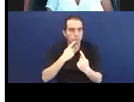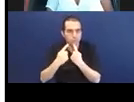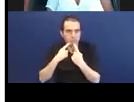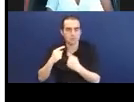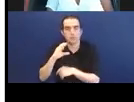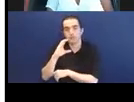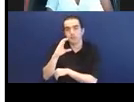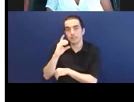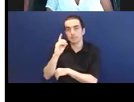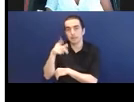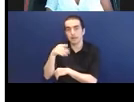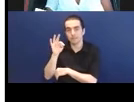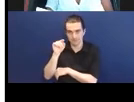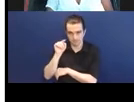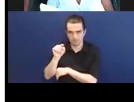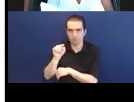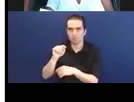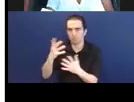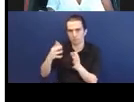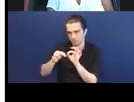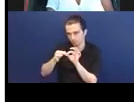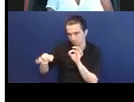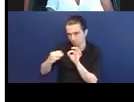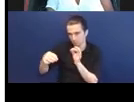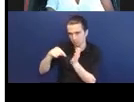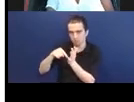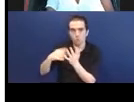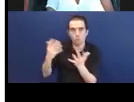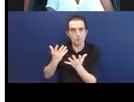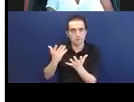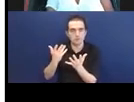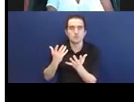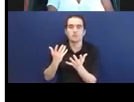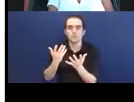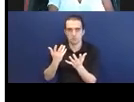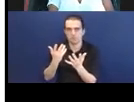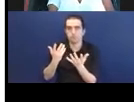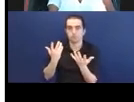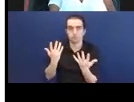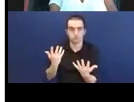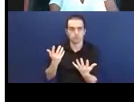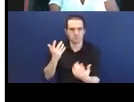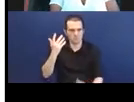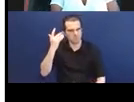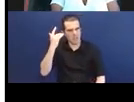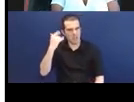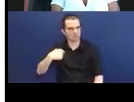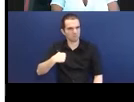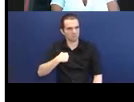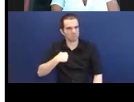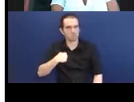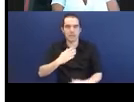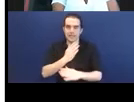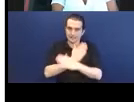ourselves disabled people in the Commonwealth Disabled People Forum. We call ourselves disabled people because of the development of